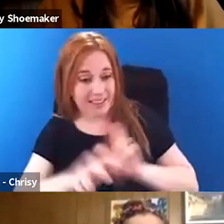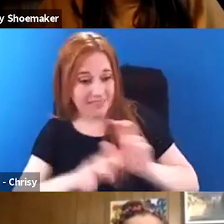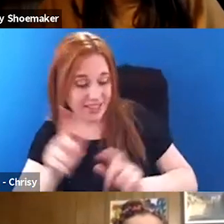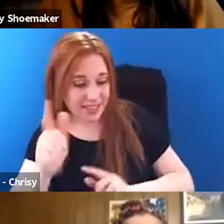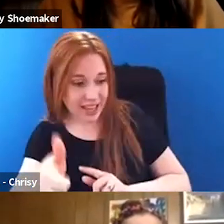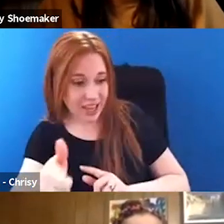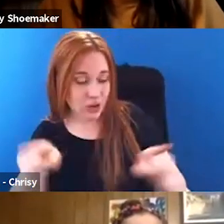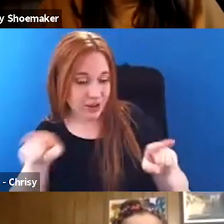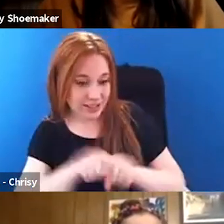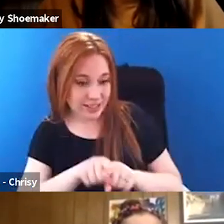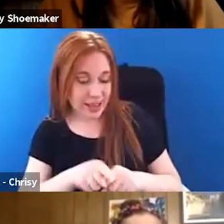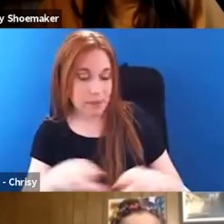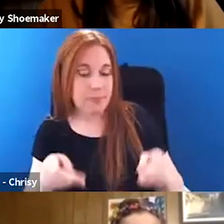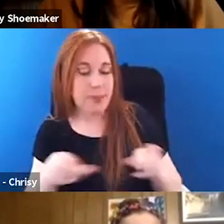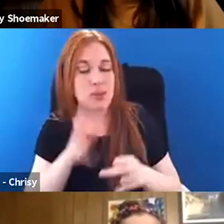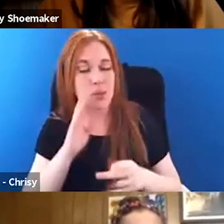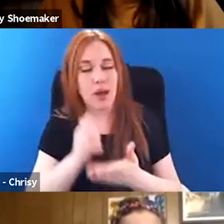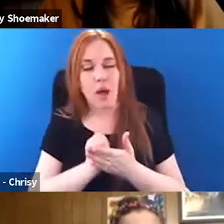even greater results.